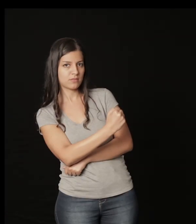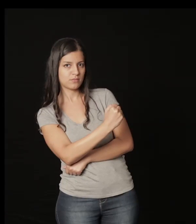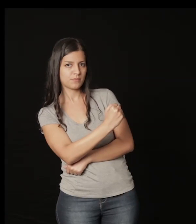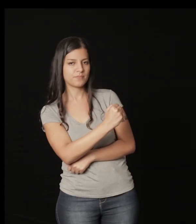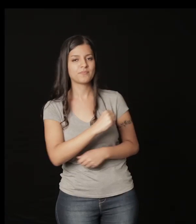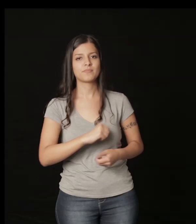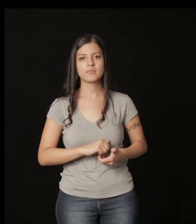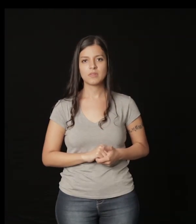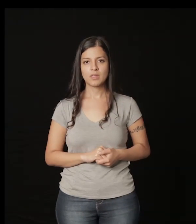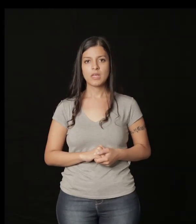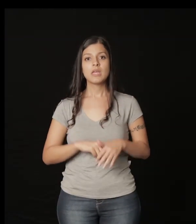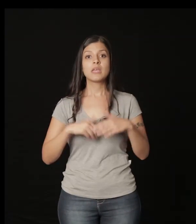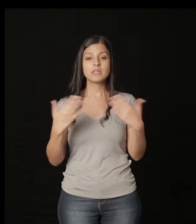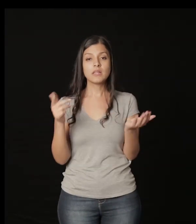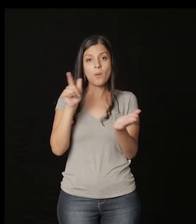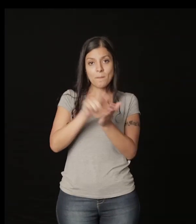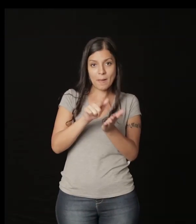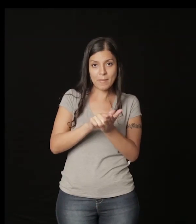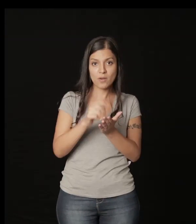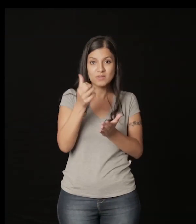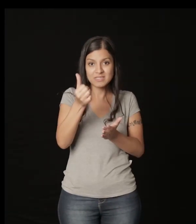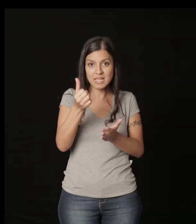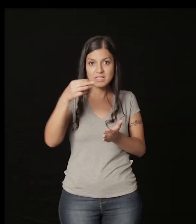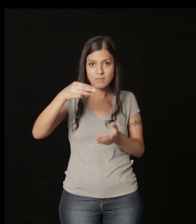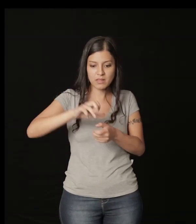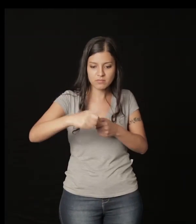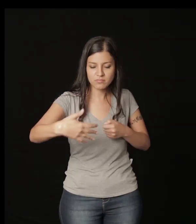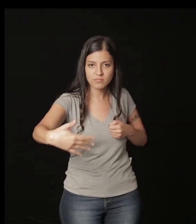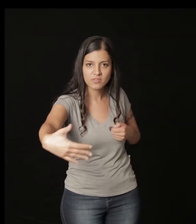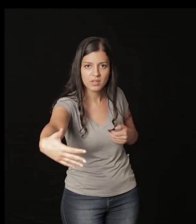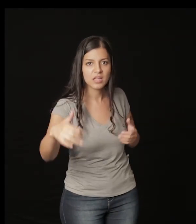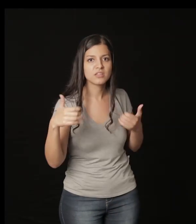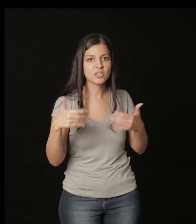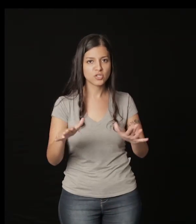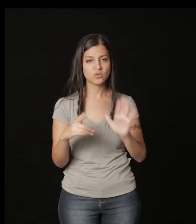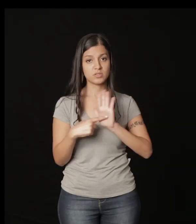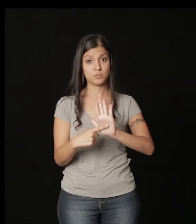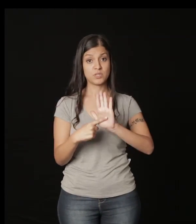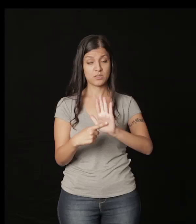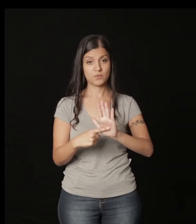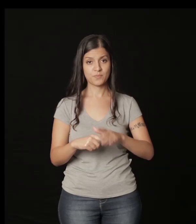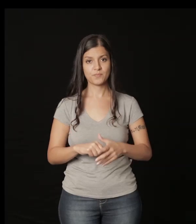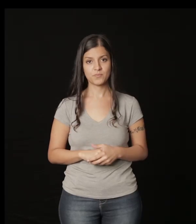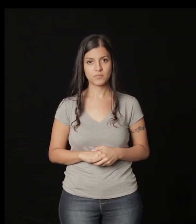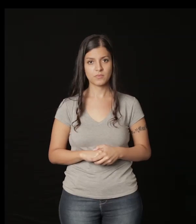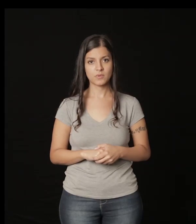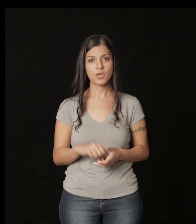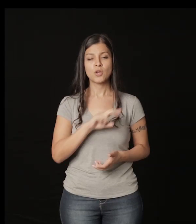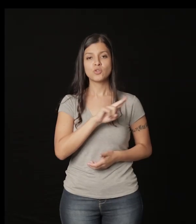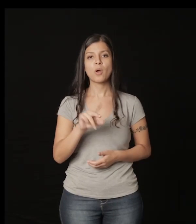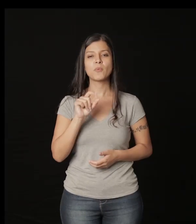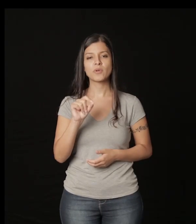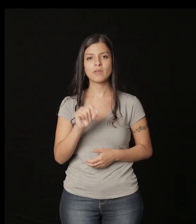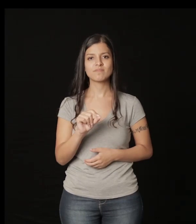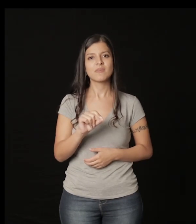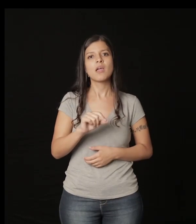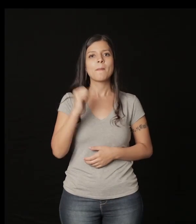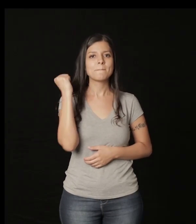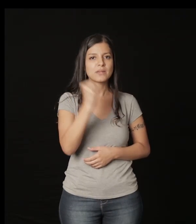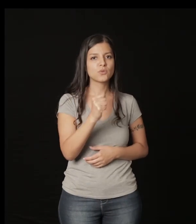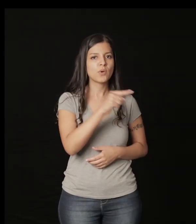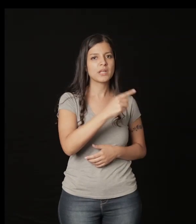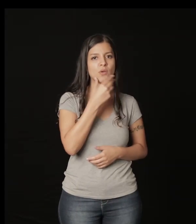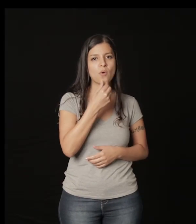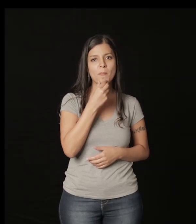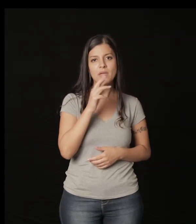a Taliban ambush. And so we exposed a piece of paper and 6 meters long, and we called it the fixer's execution.